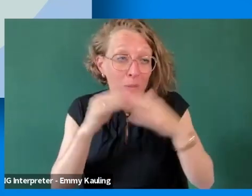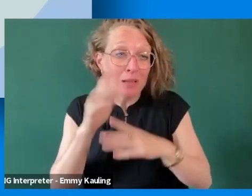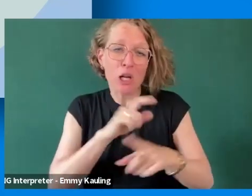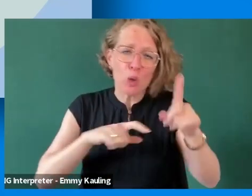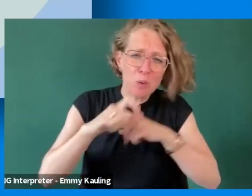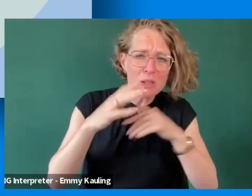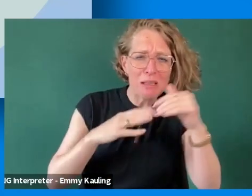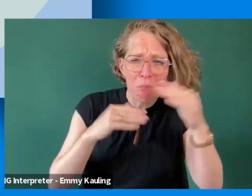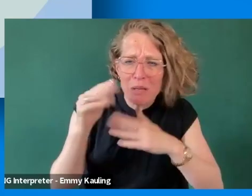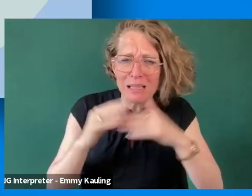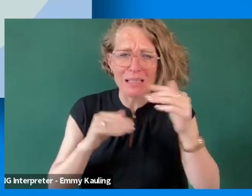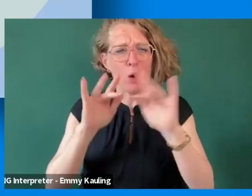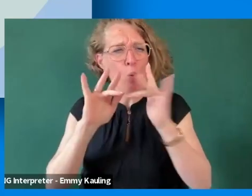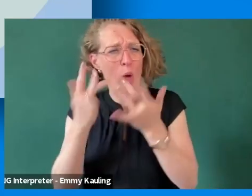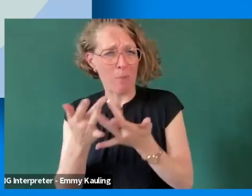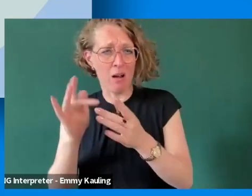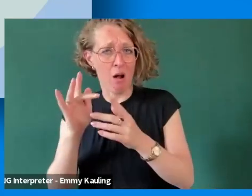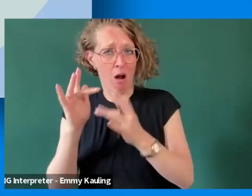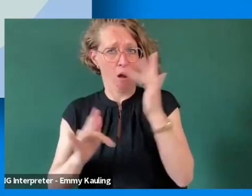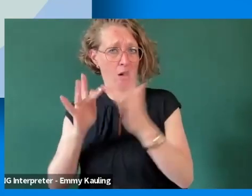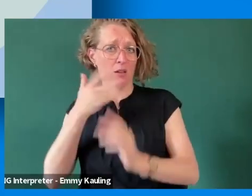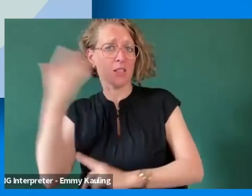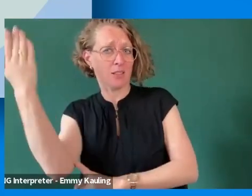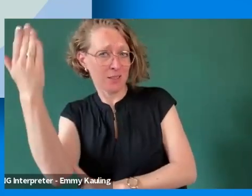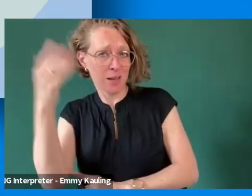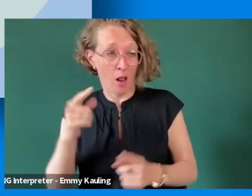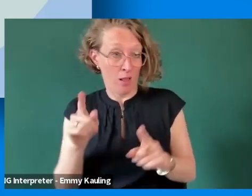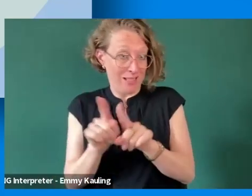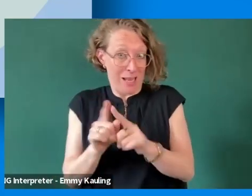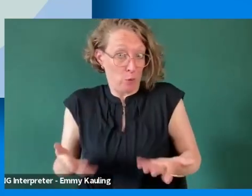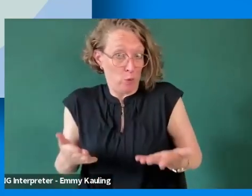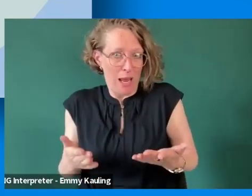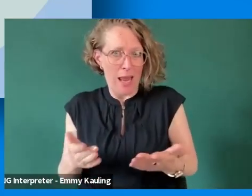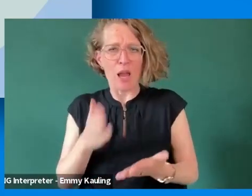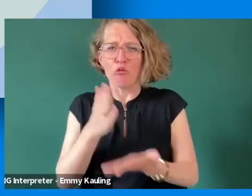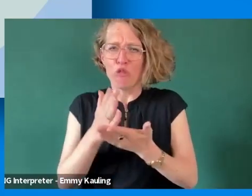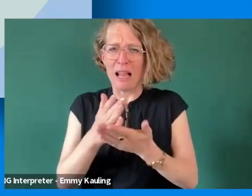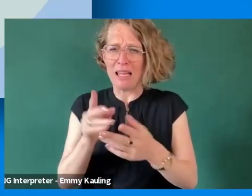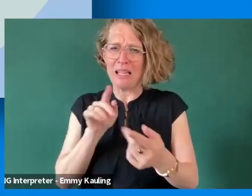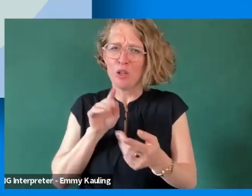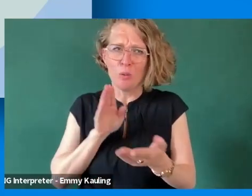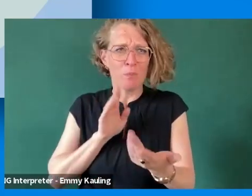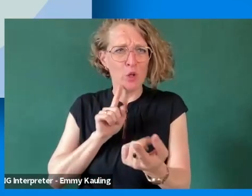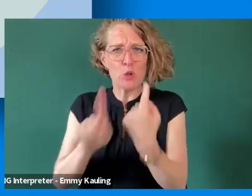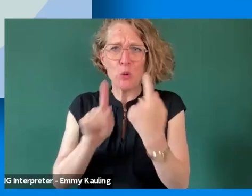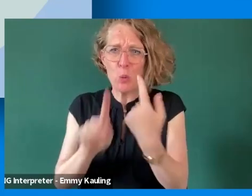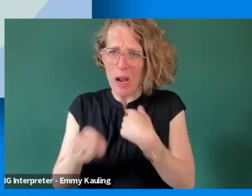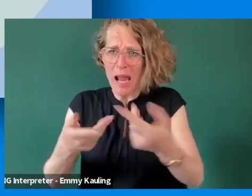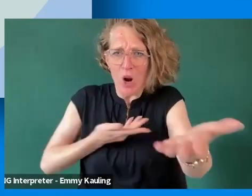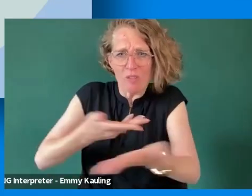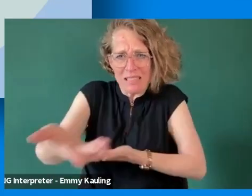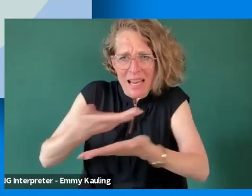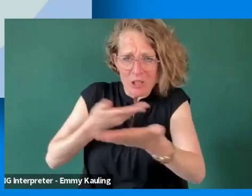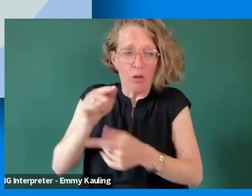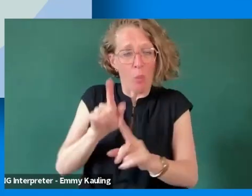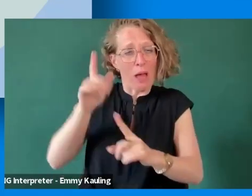those kinds of digital opportunities like this are opportunities to hear about and have a genuine two-way dialogue about research funding opportunities.